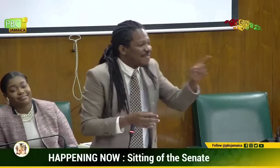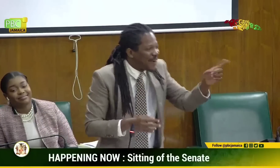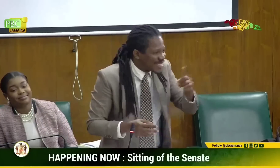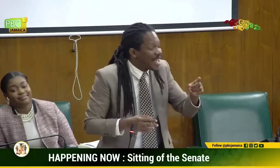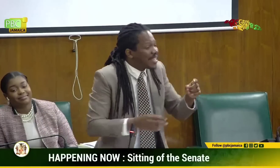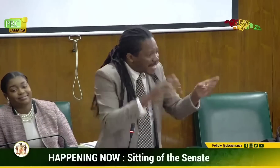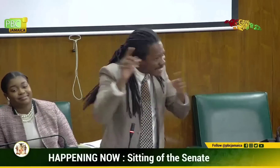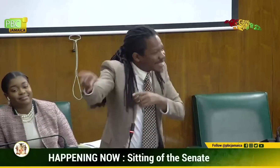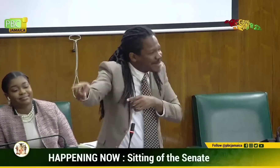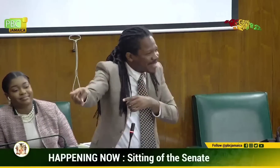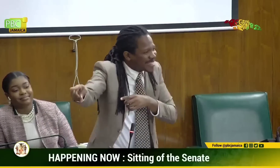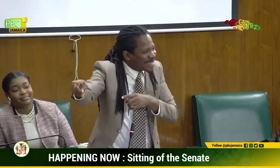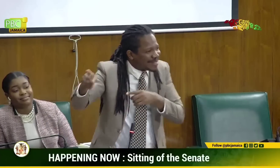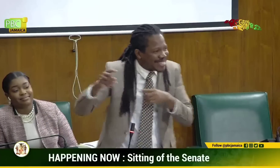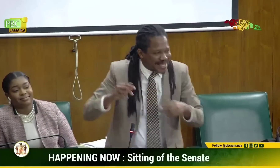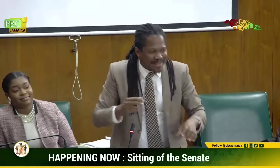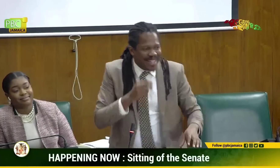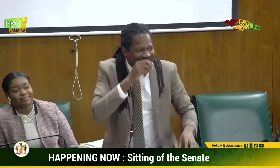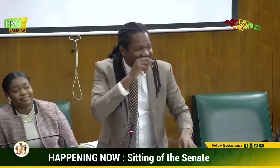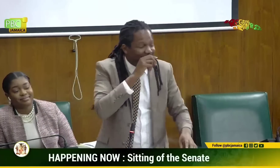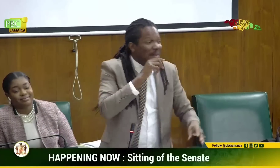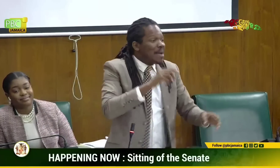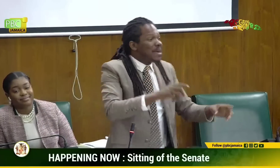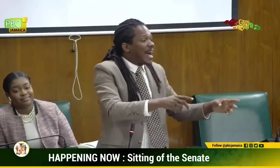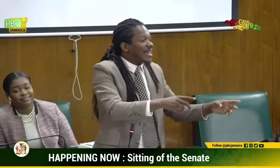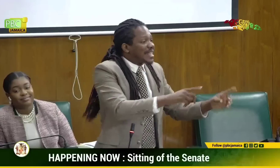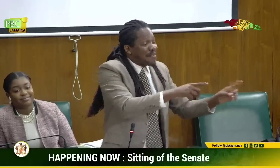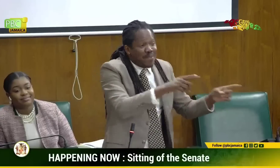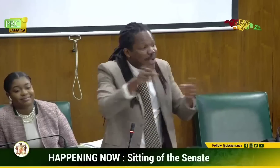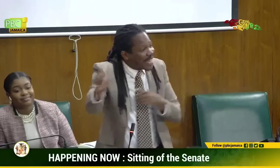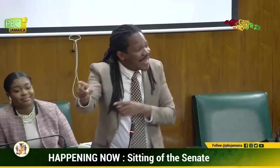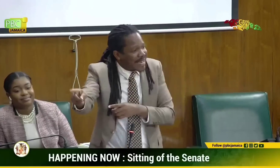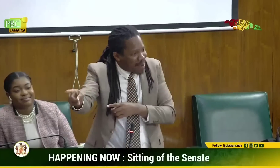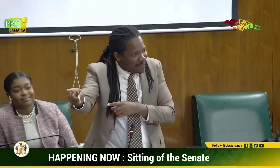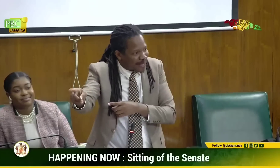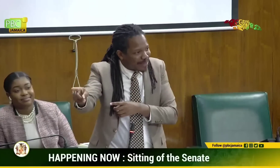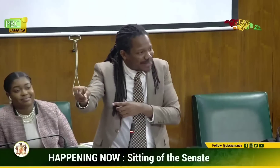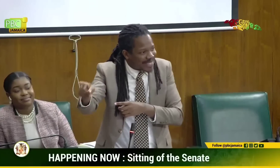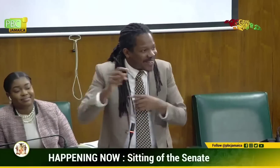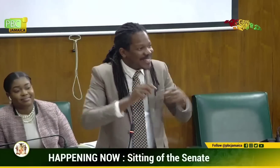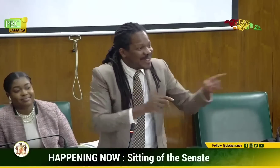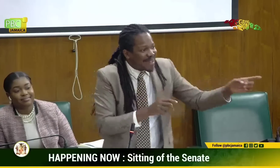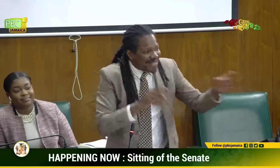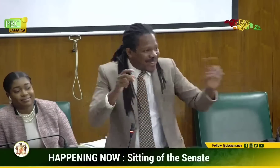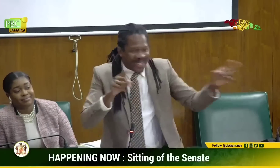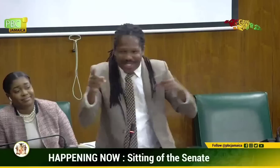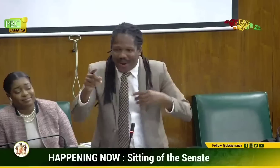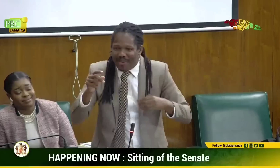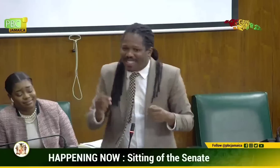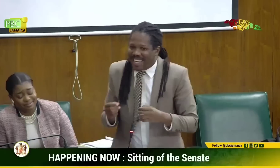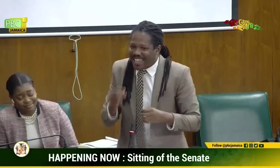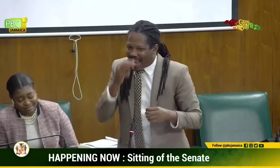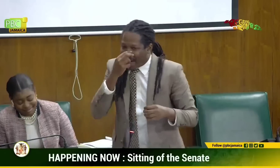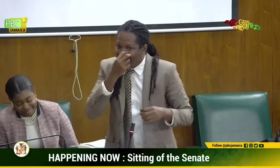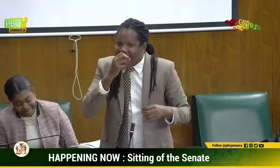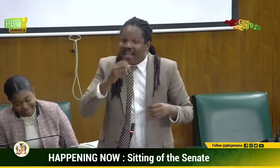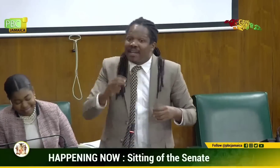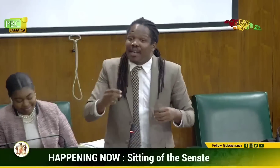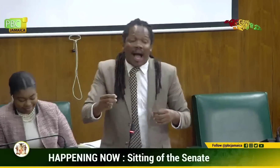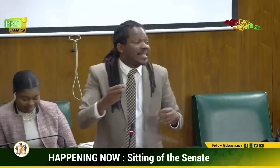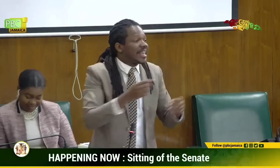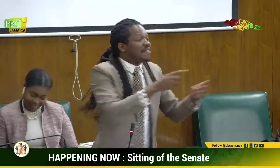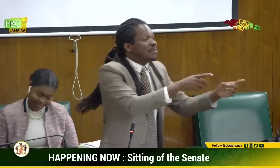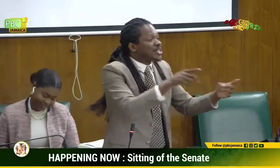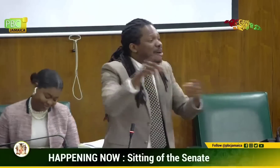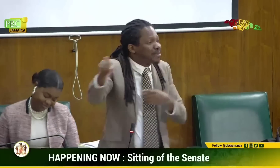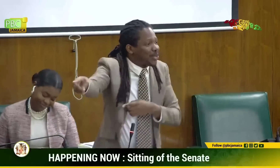There are 14. Yeah, teach him. Because if he don't get the land, there are 40 about here. So make sure you show him how to get the land.